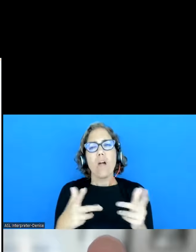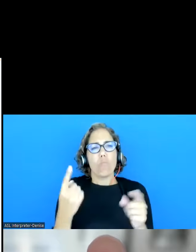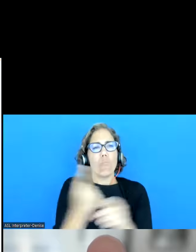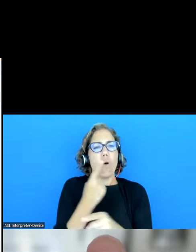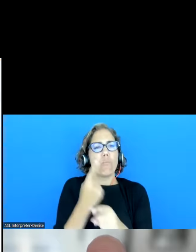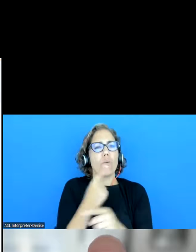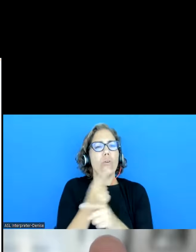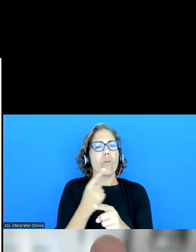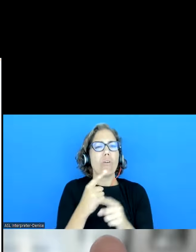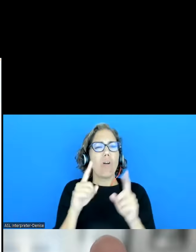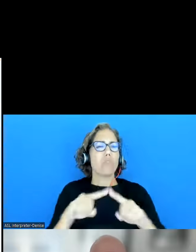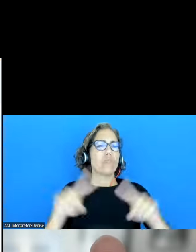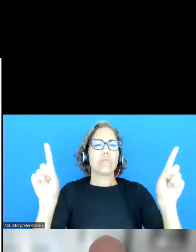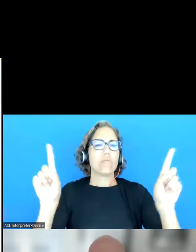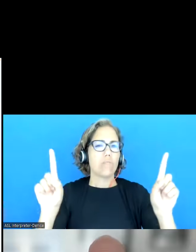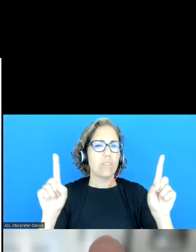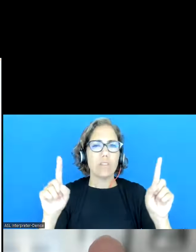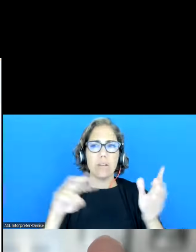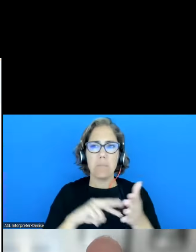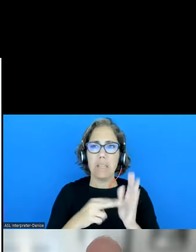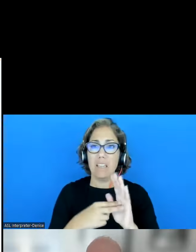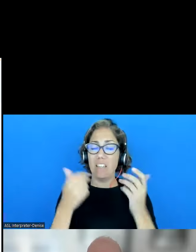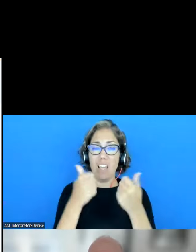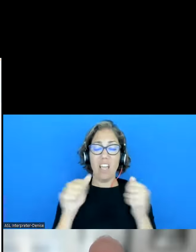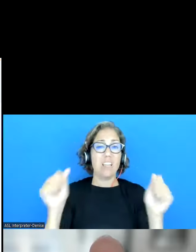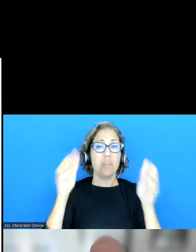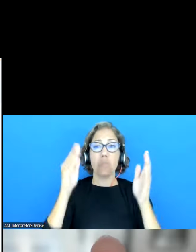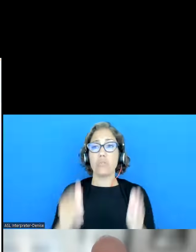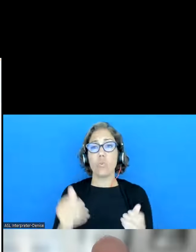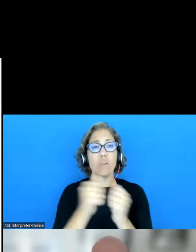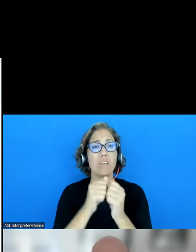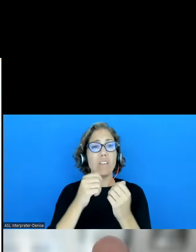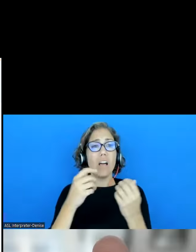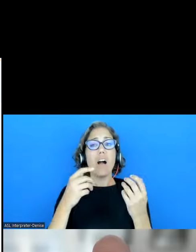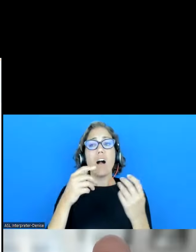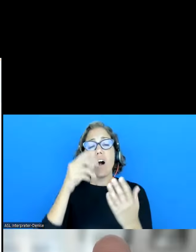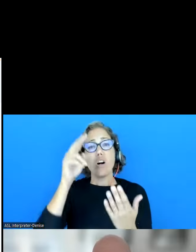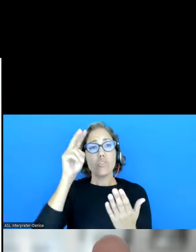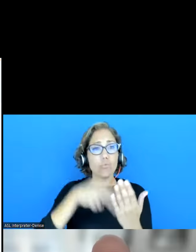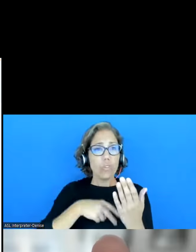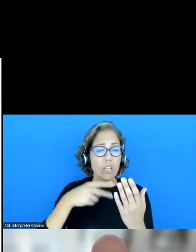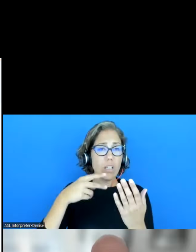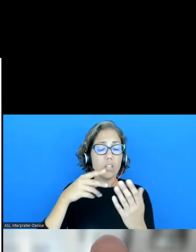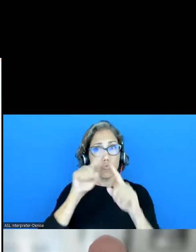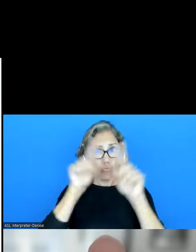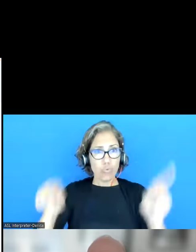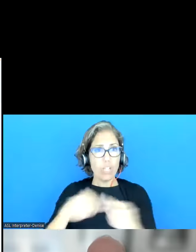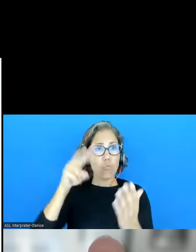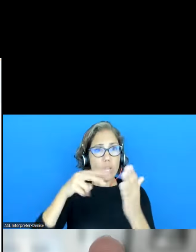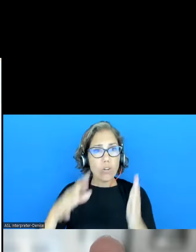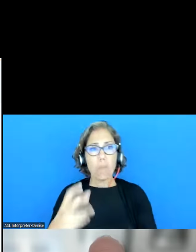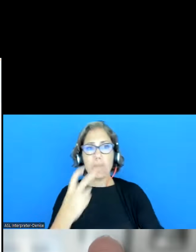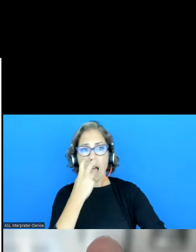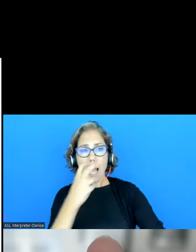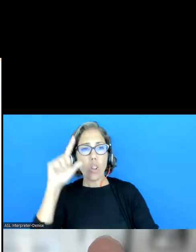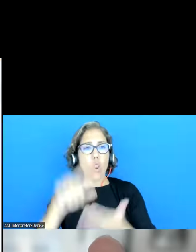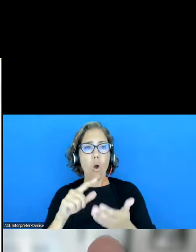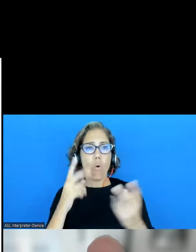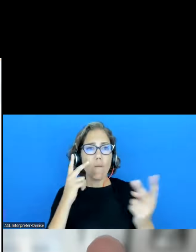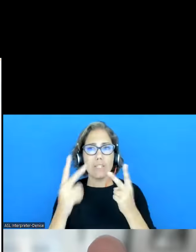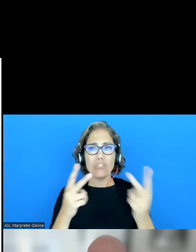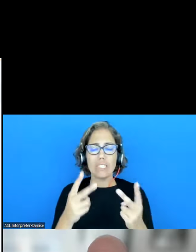those images, which would mean anybody with a screen reader or who has, might be blind or low vision is going to be totally removed from